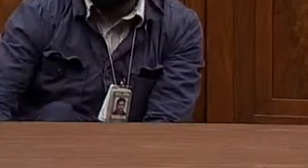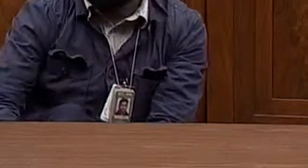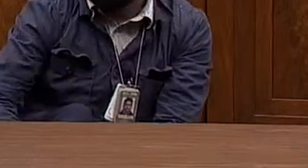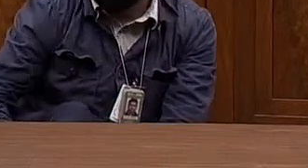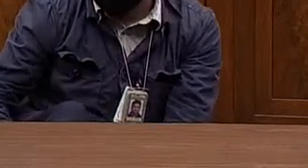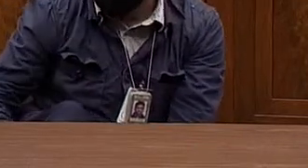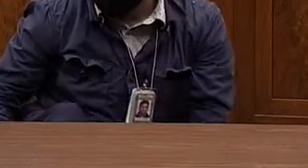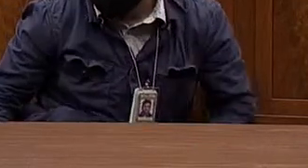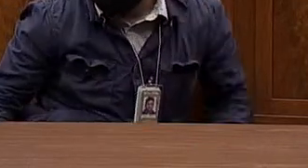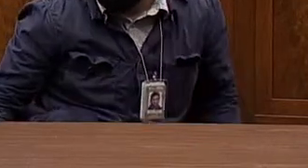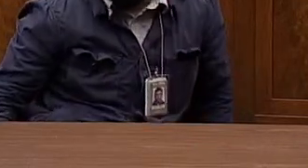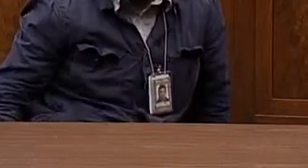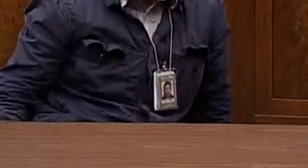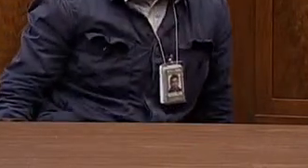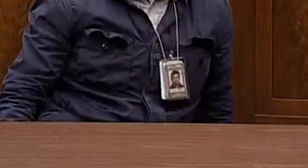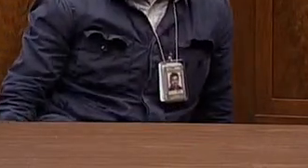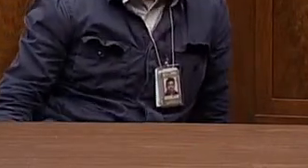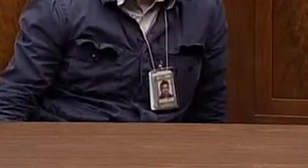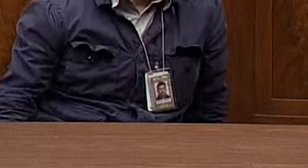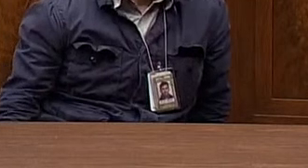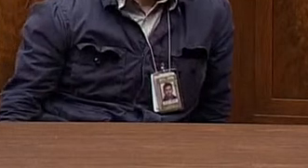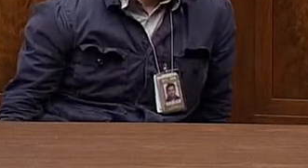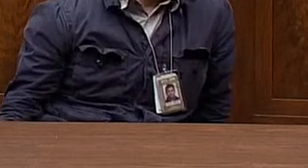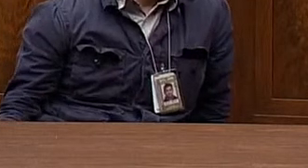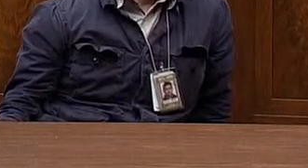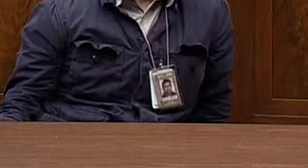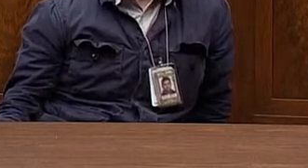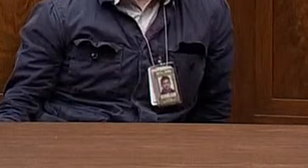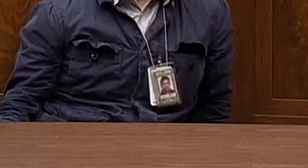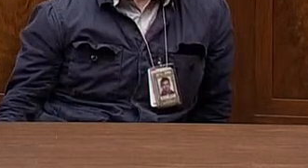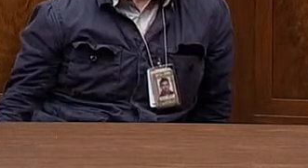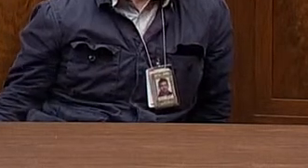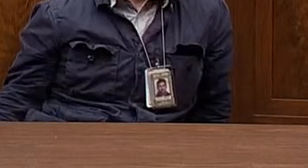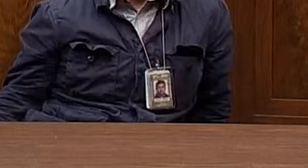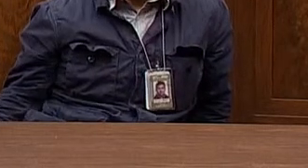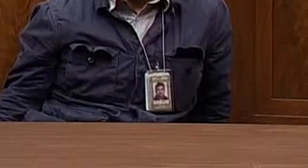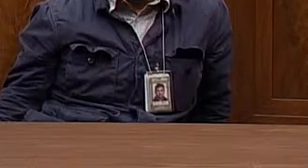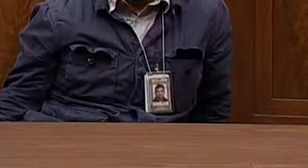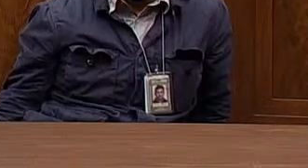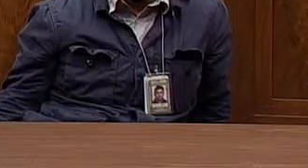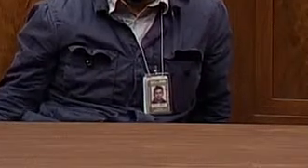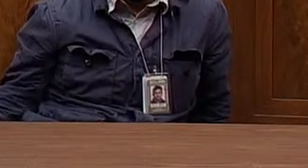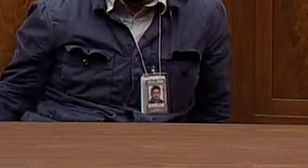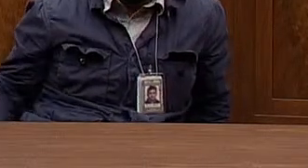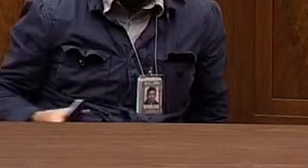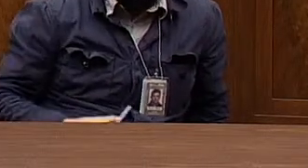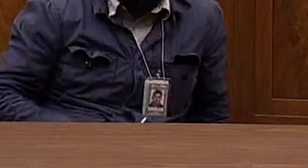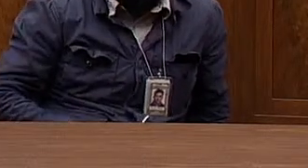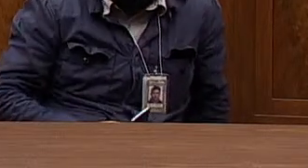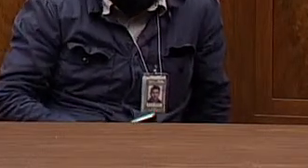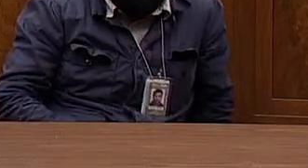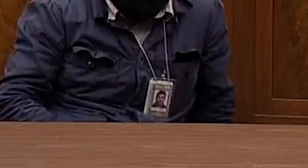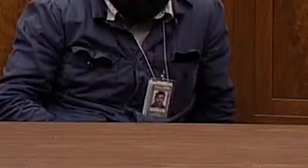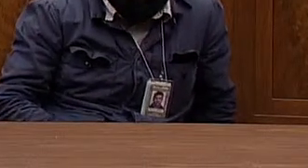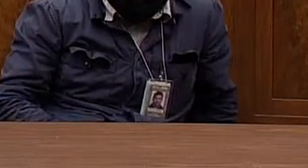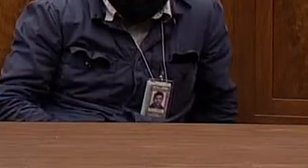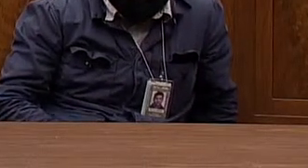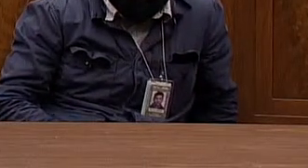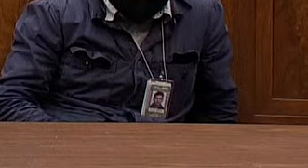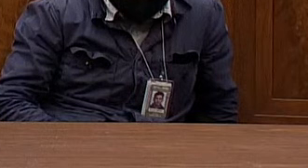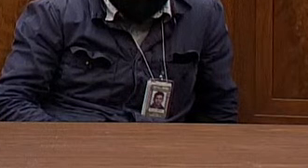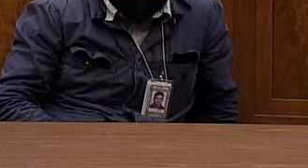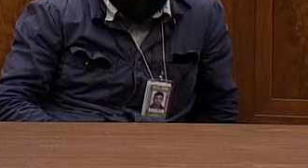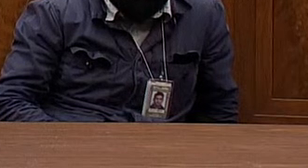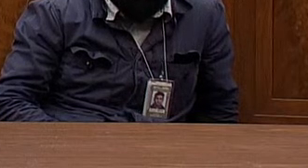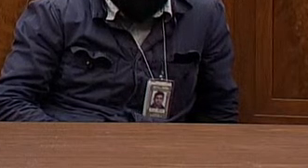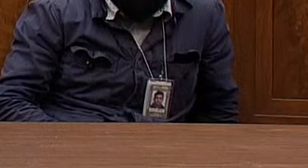The last time D.C. had full responsibility for its budget, the federal government had to step in and rescue D.C. from